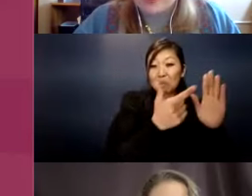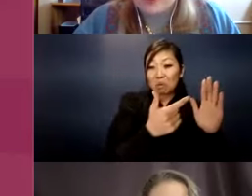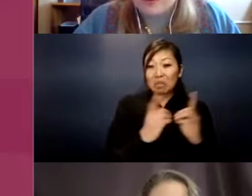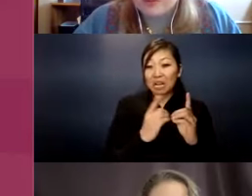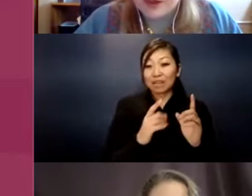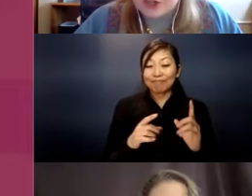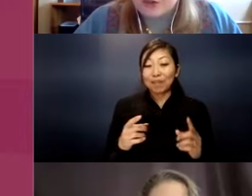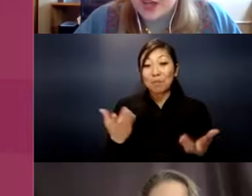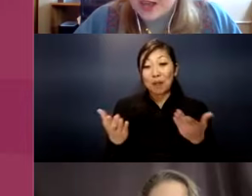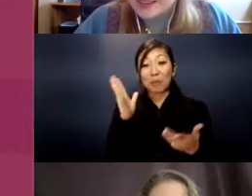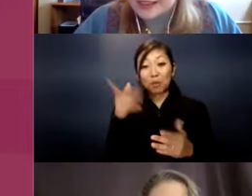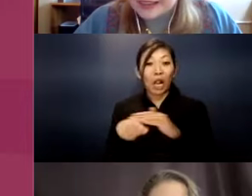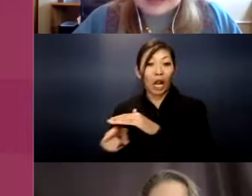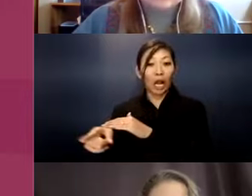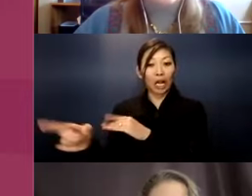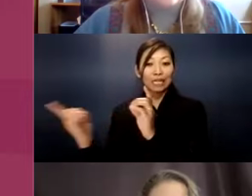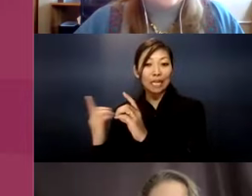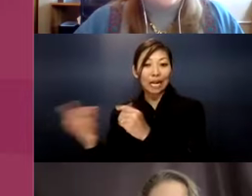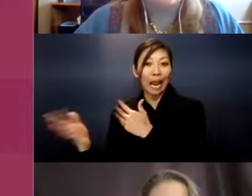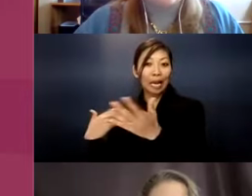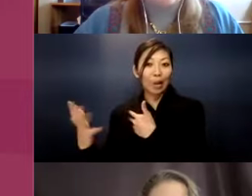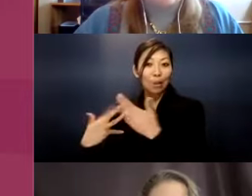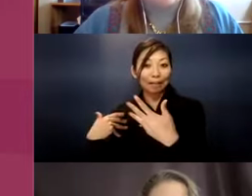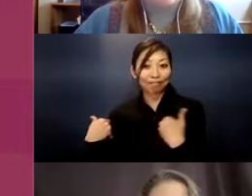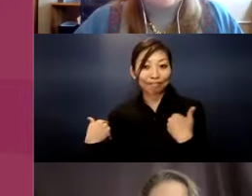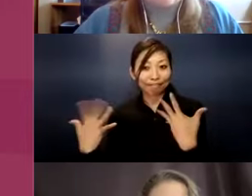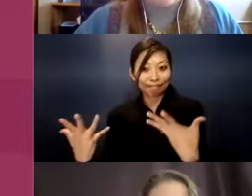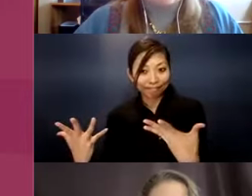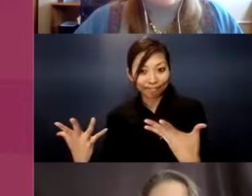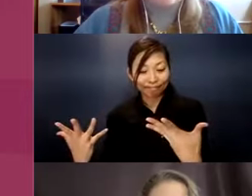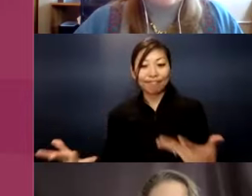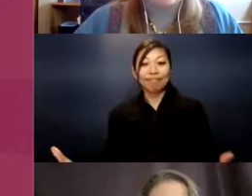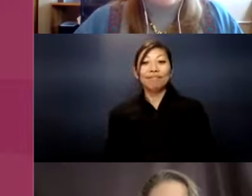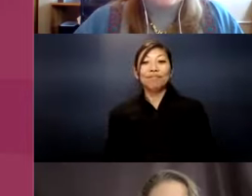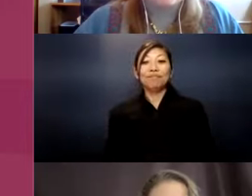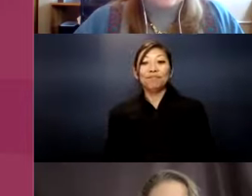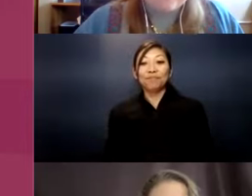their parents know about it or not. Um,